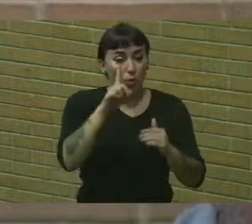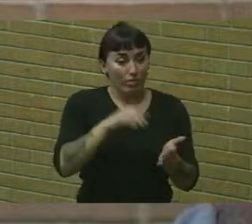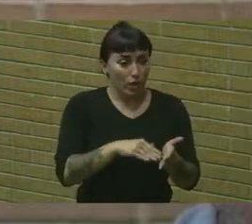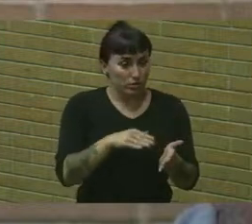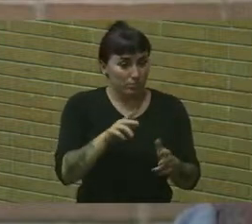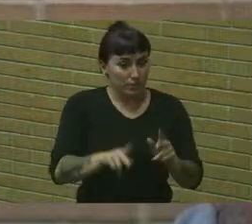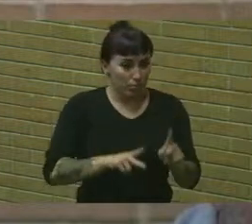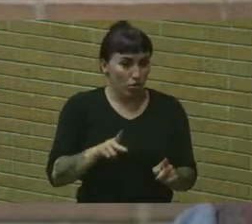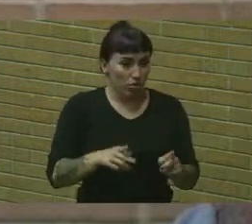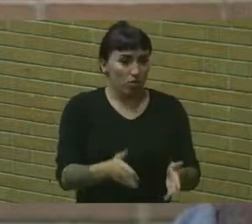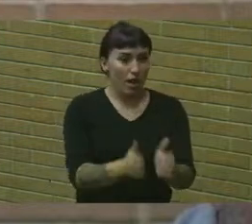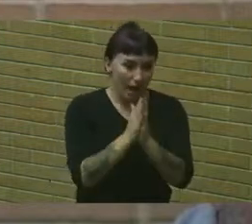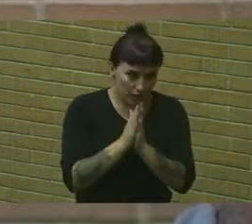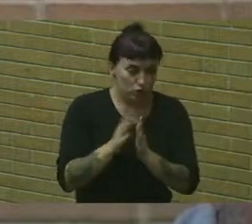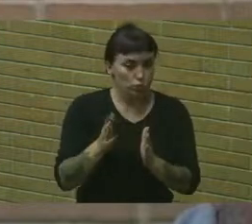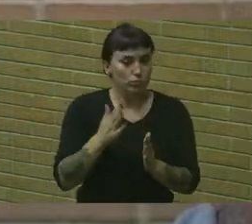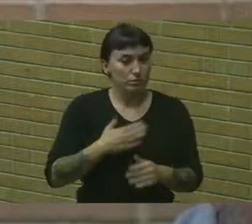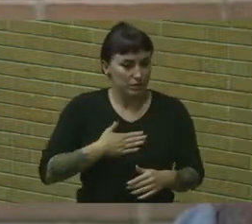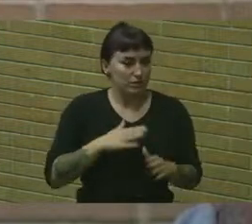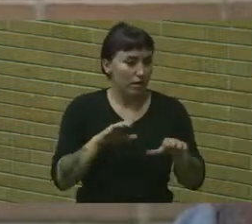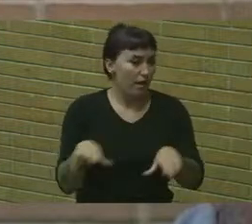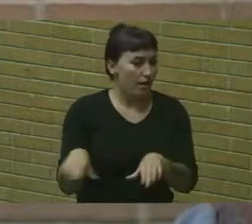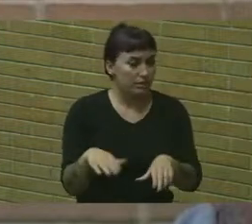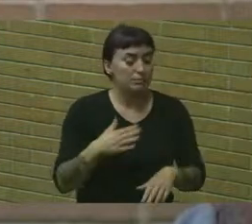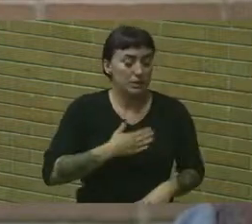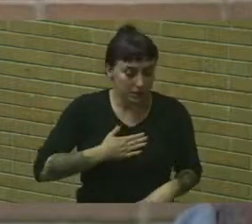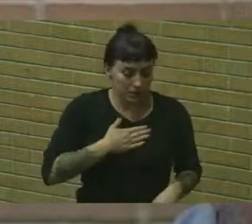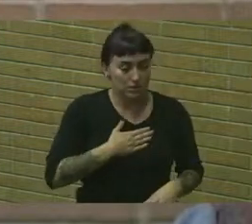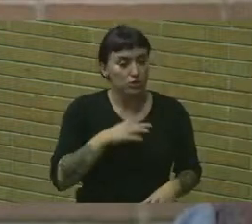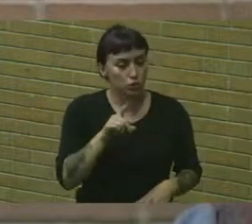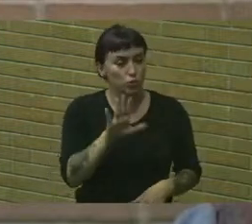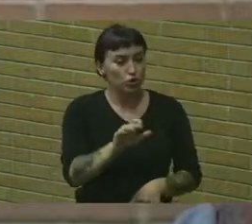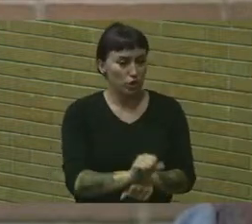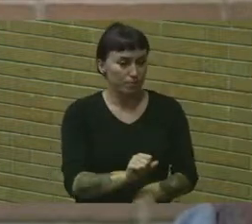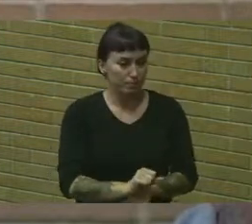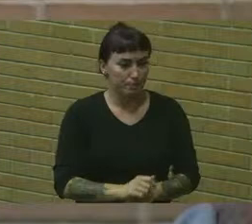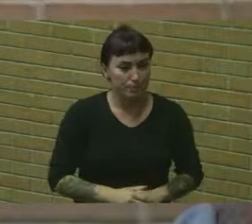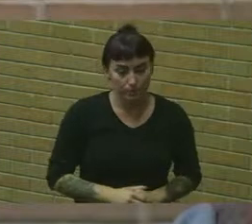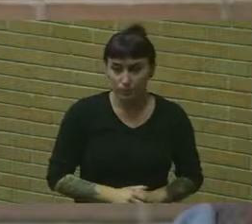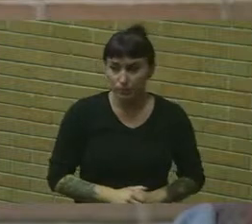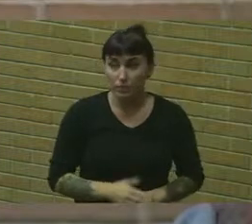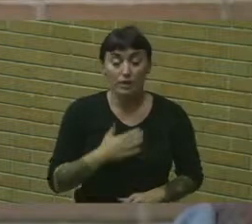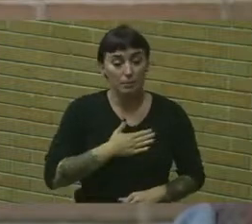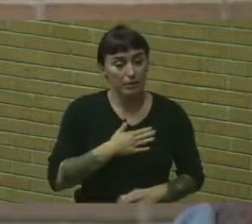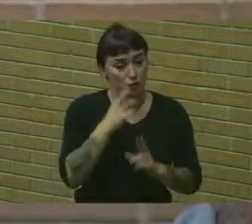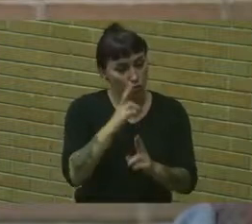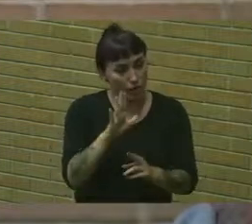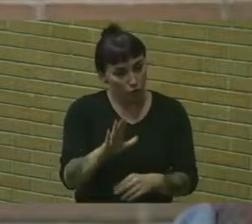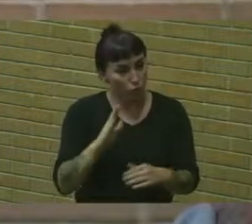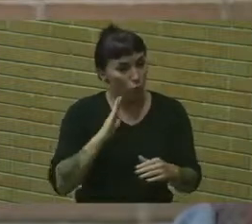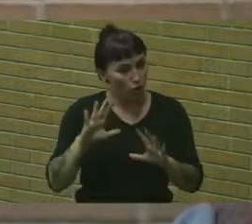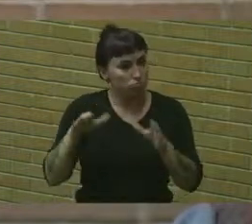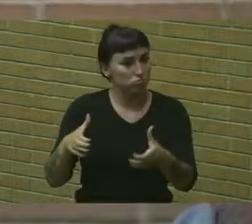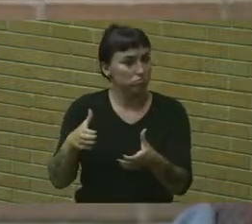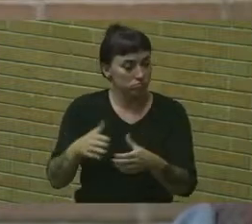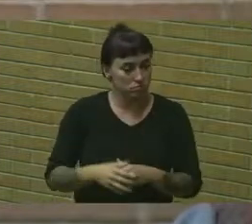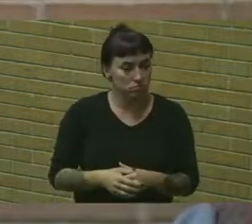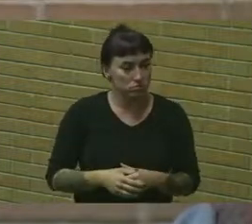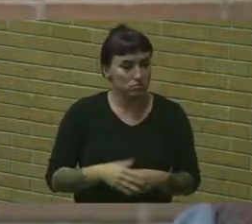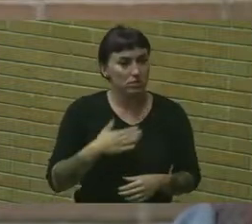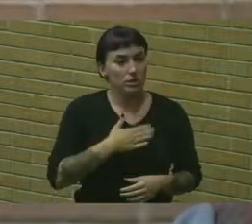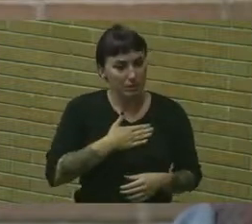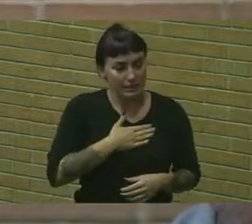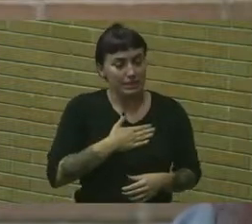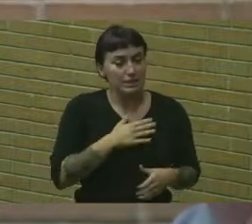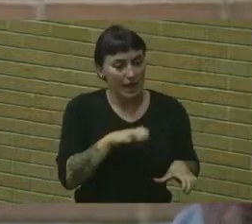people are asking you to act. Please do your job. Please respect your constituents. Please